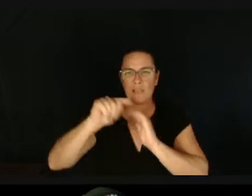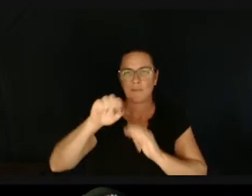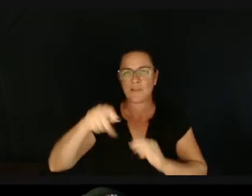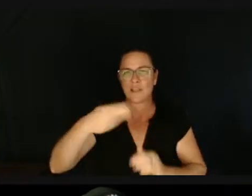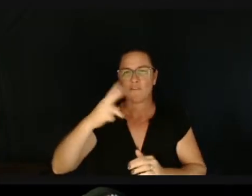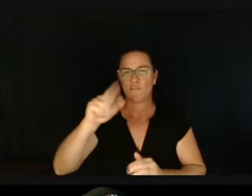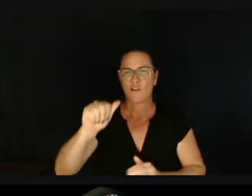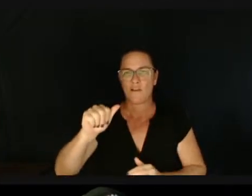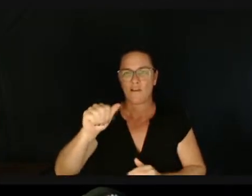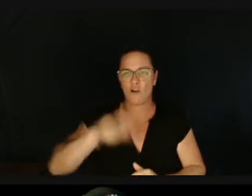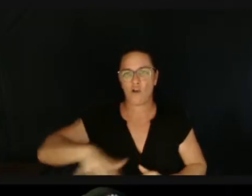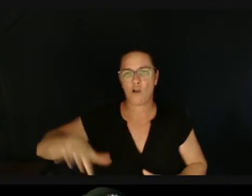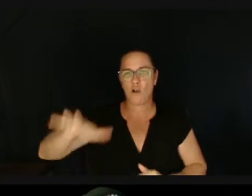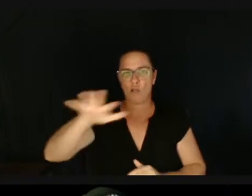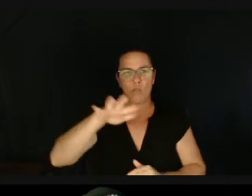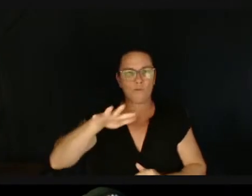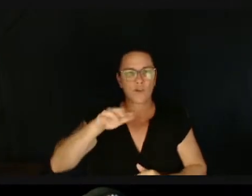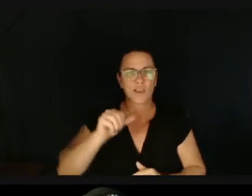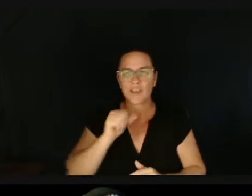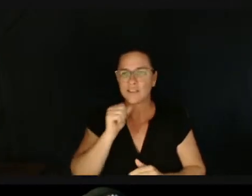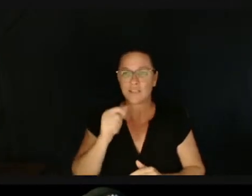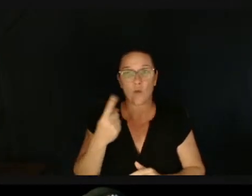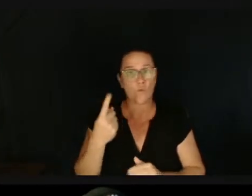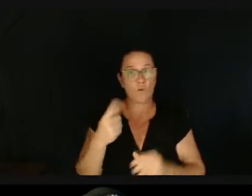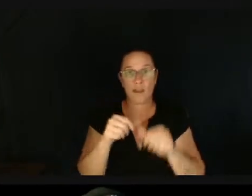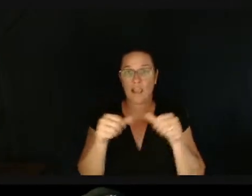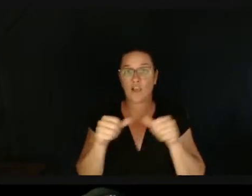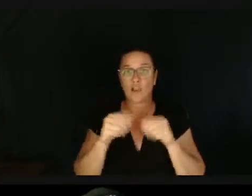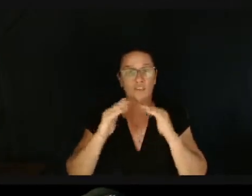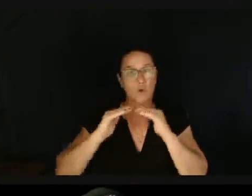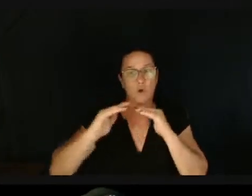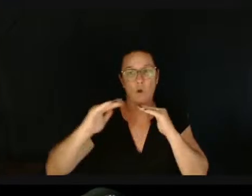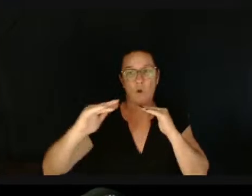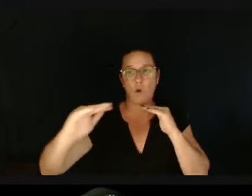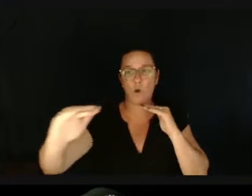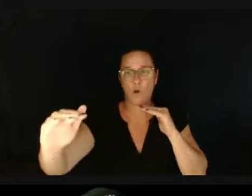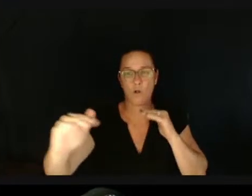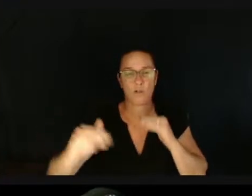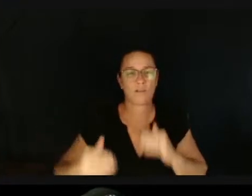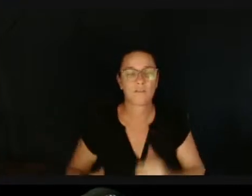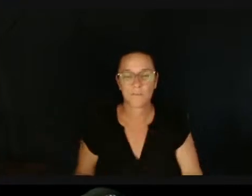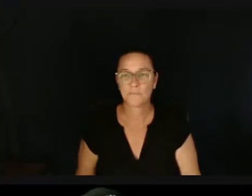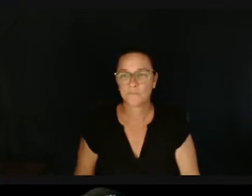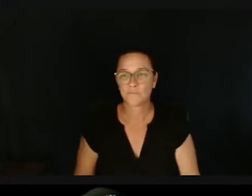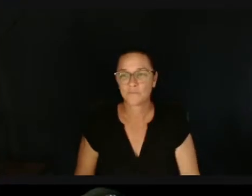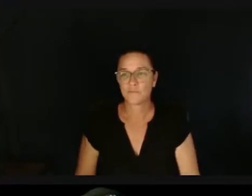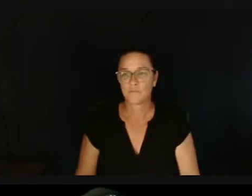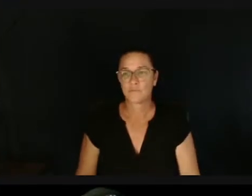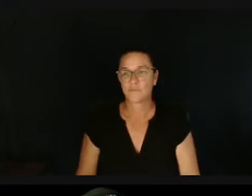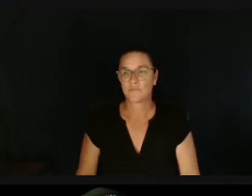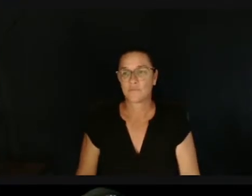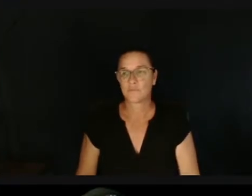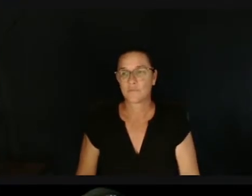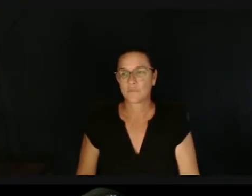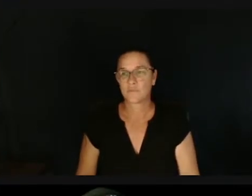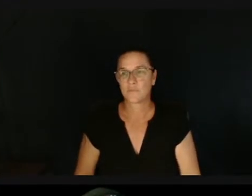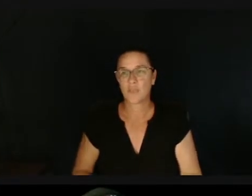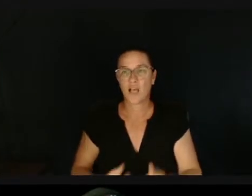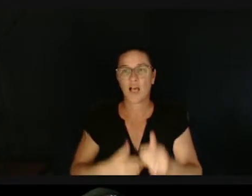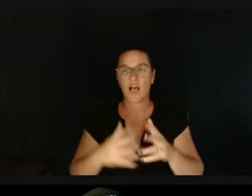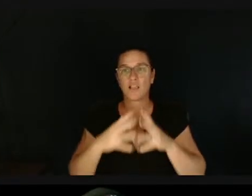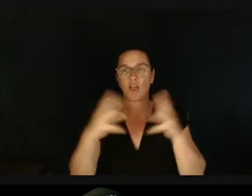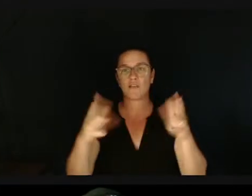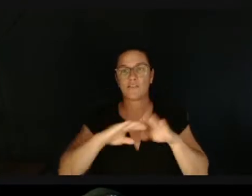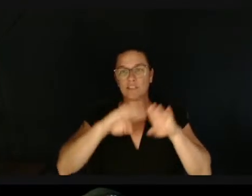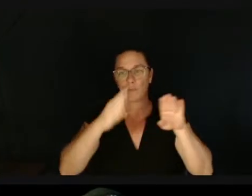here. Right? This is not just one high spot. It's the same depth all across, and how we're really filling in much of the topography that was up there at the